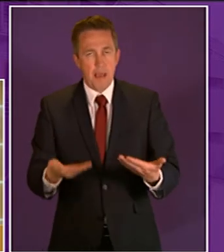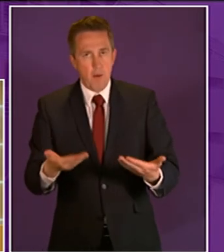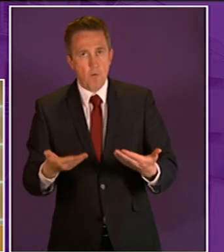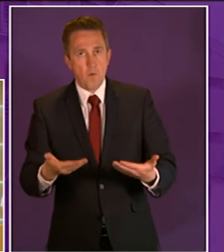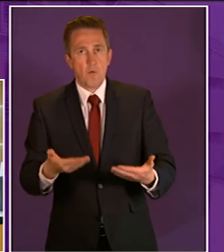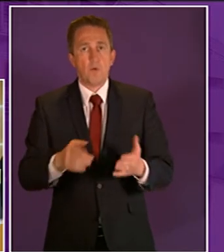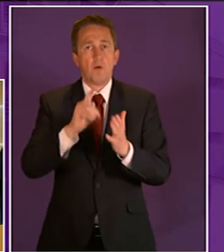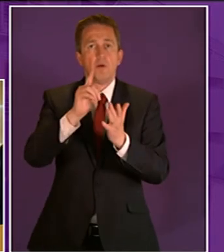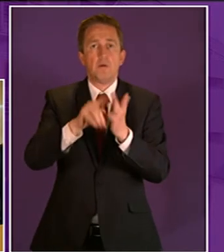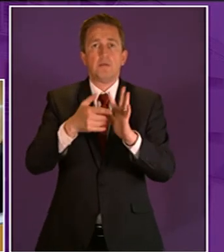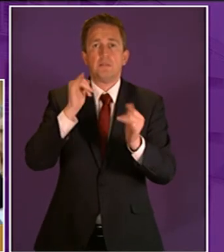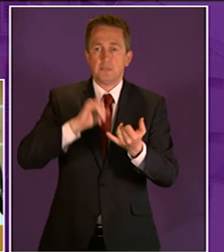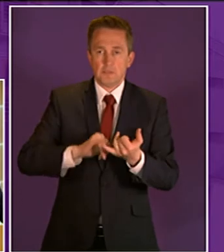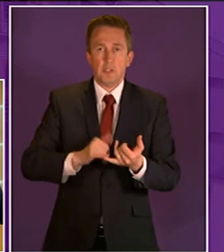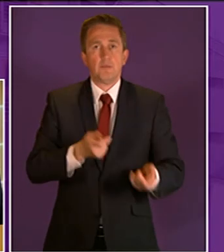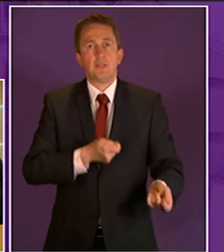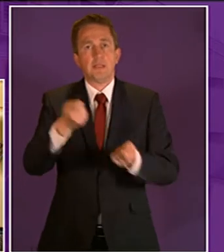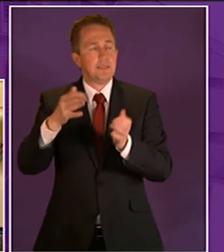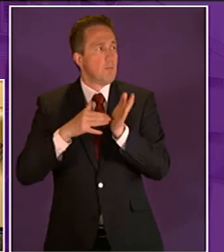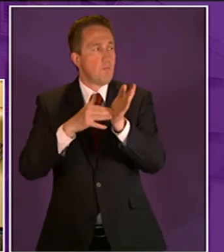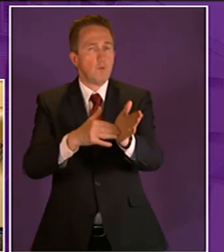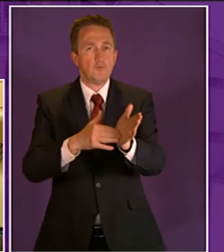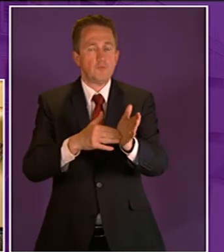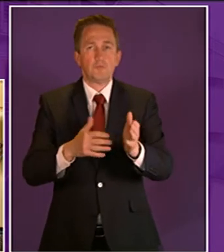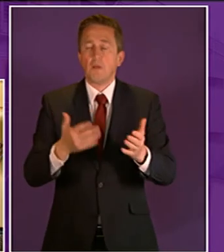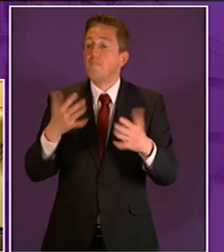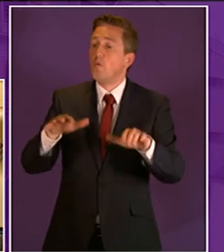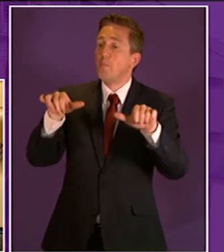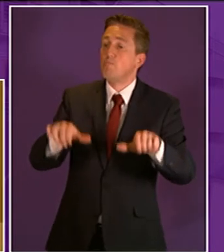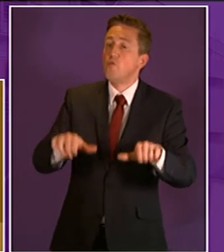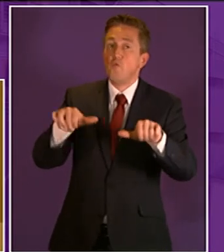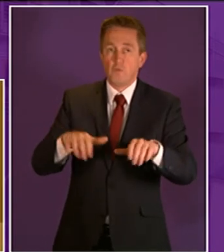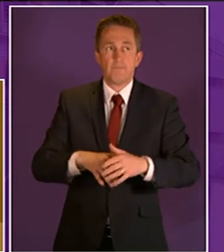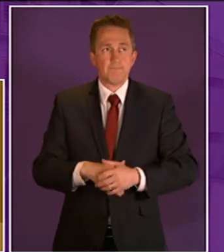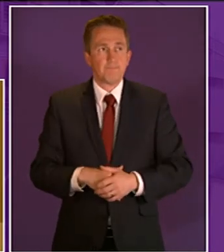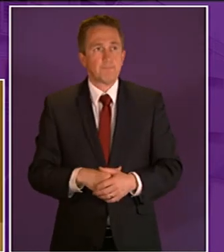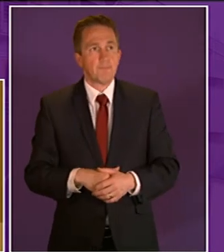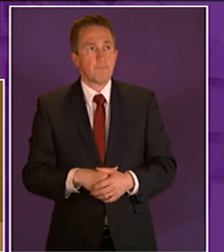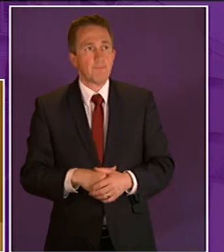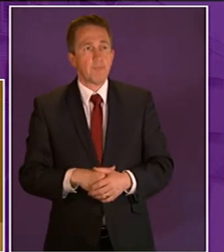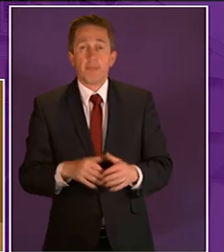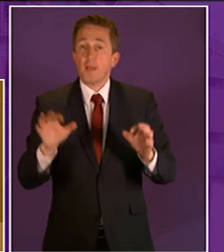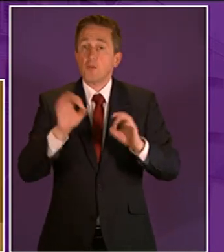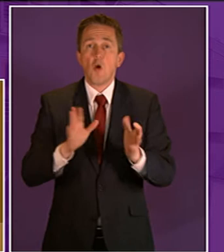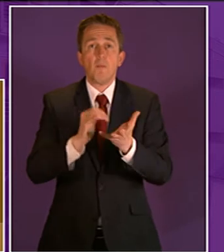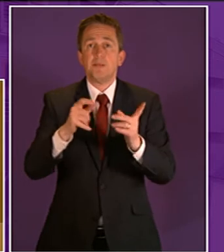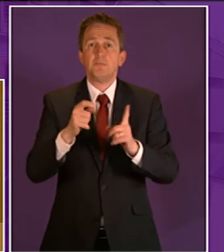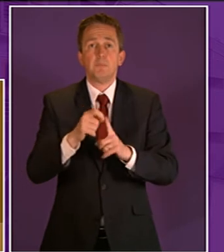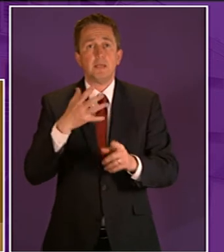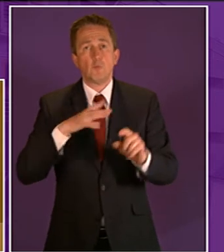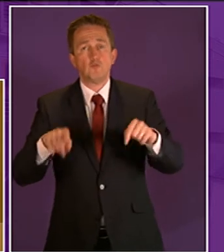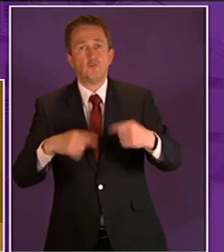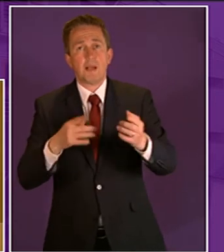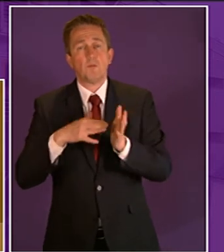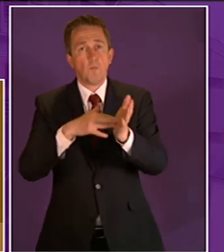on Joe Fitzpatrick to move motion 5626. Formally moved. Thank you very much. And no member has asked to speak against the motion. Therefore,